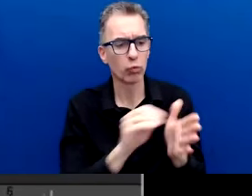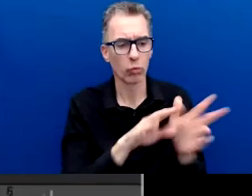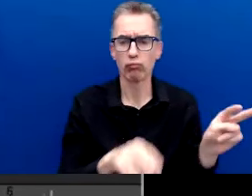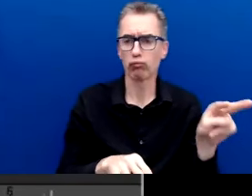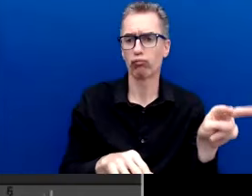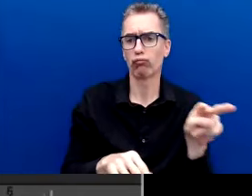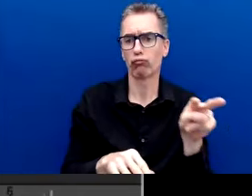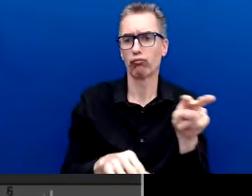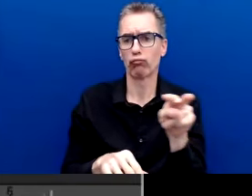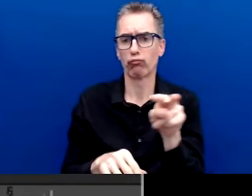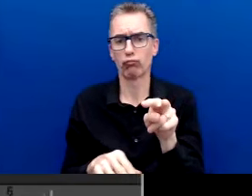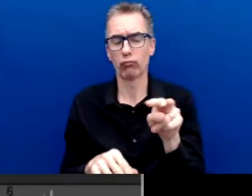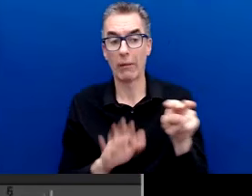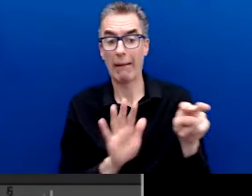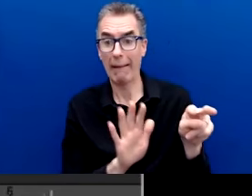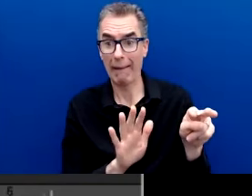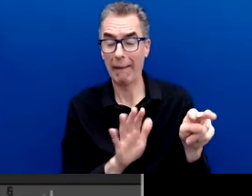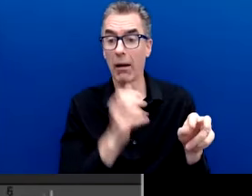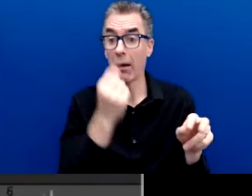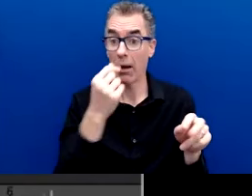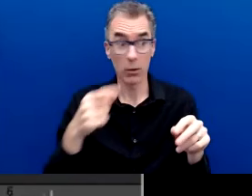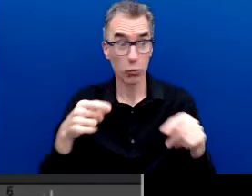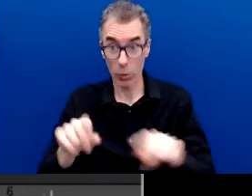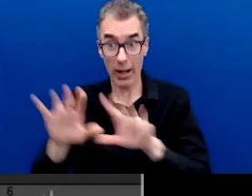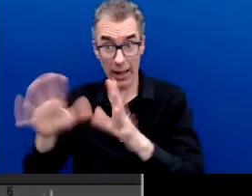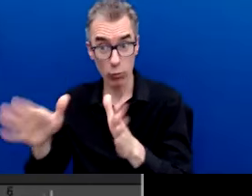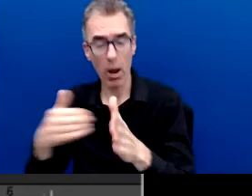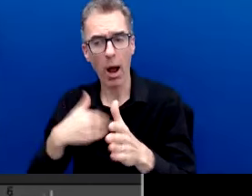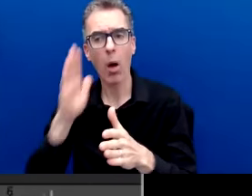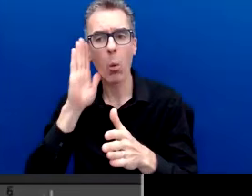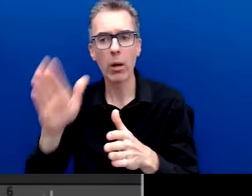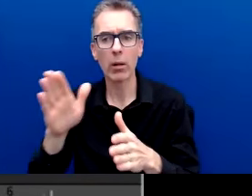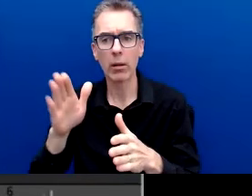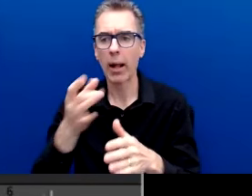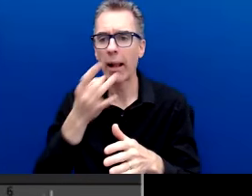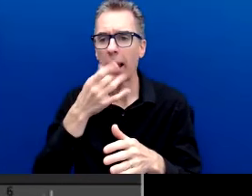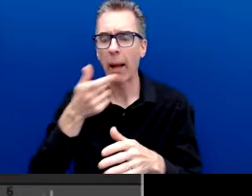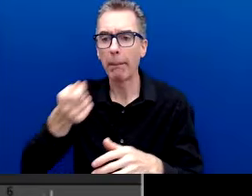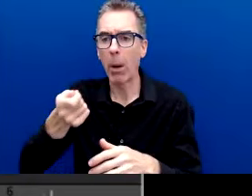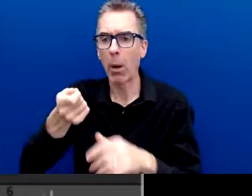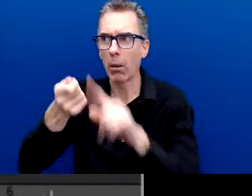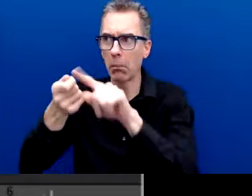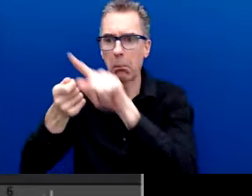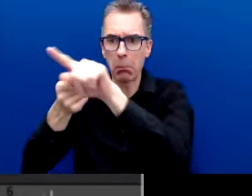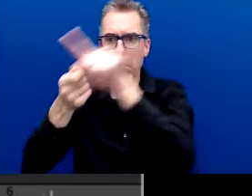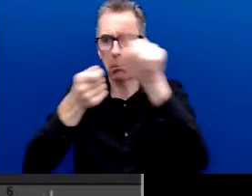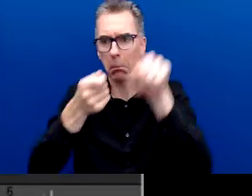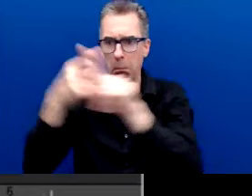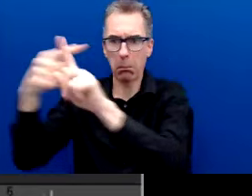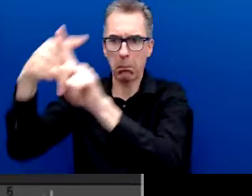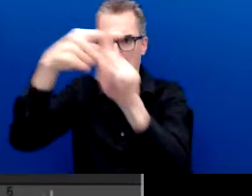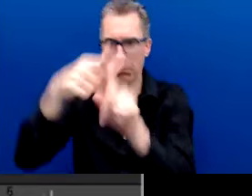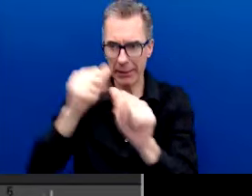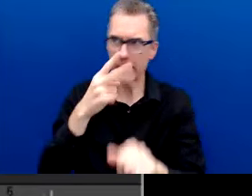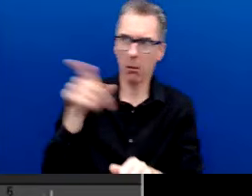of course, in class, I am using a pointer, on the screen to point things out. But when they go back and view it